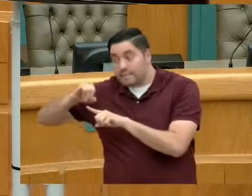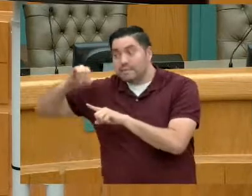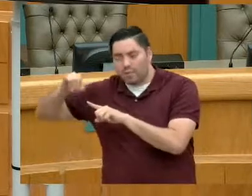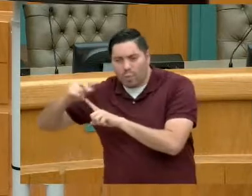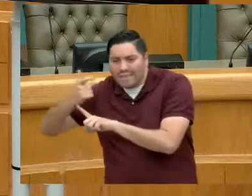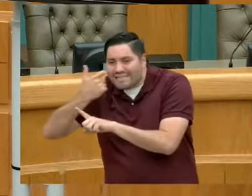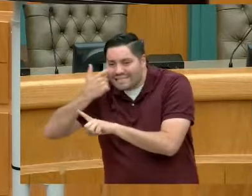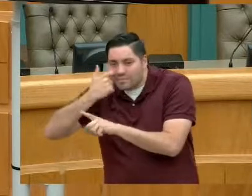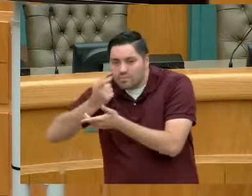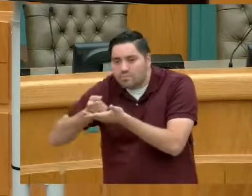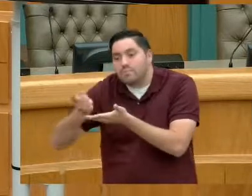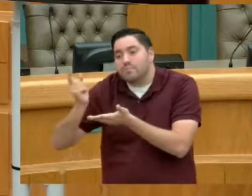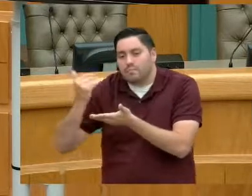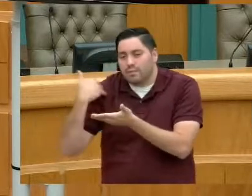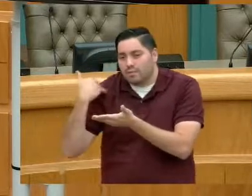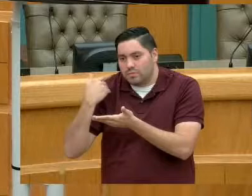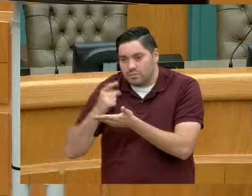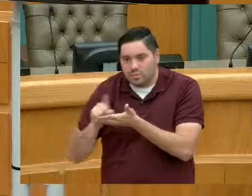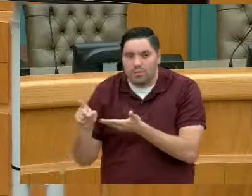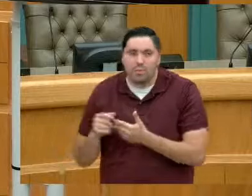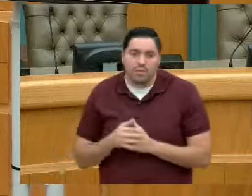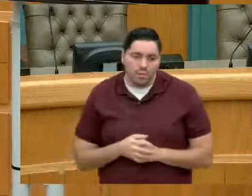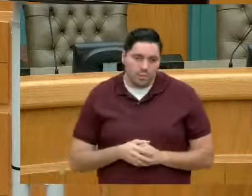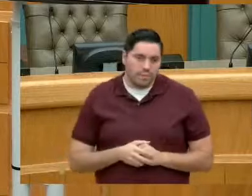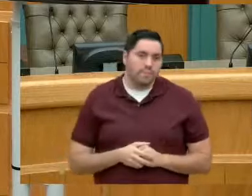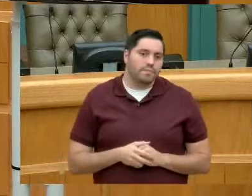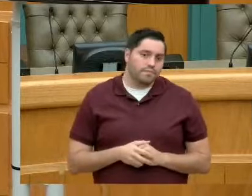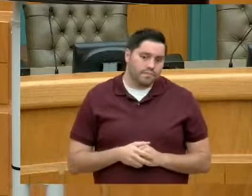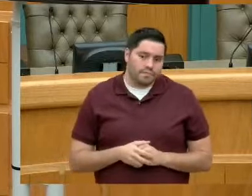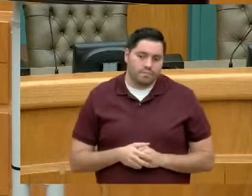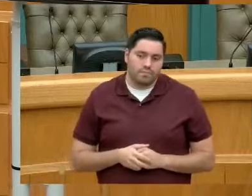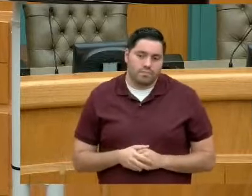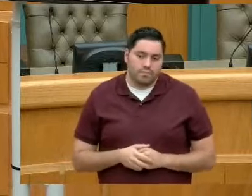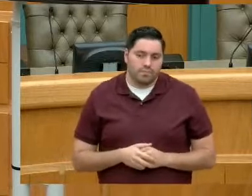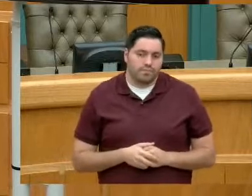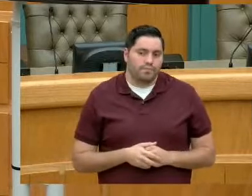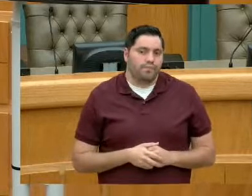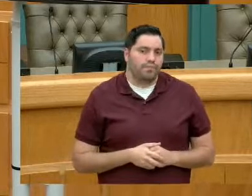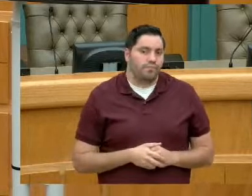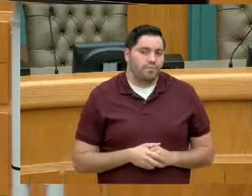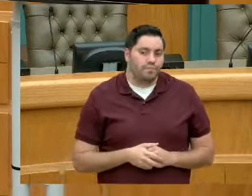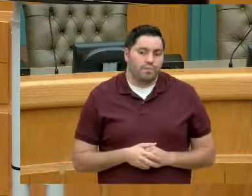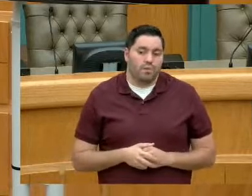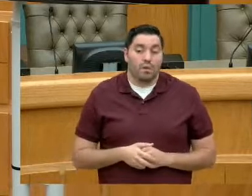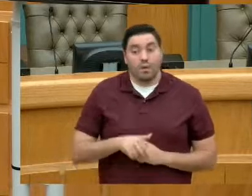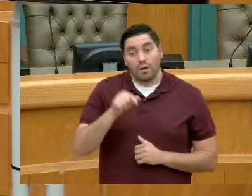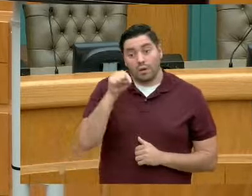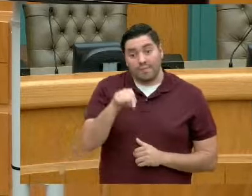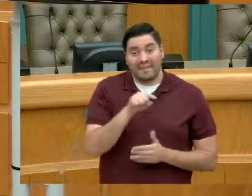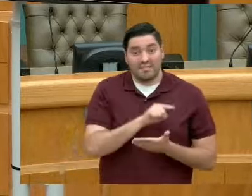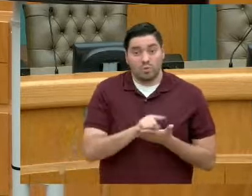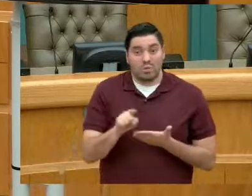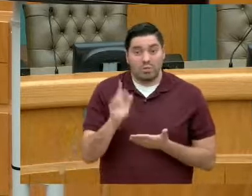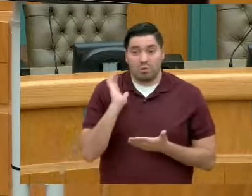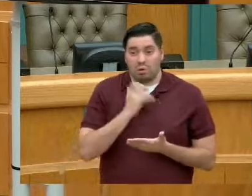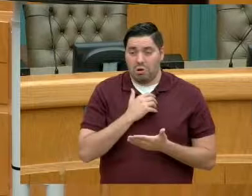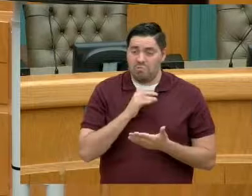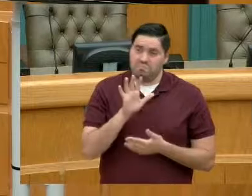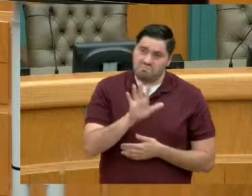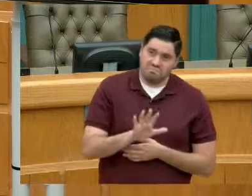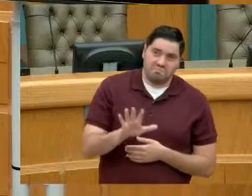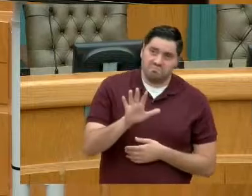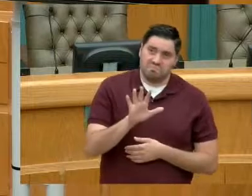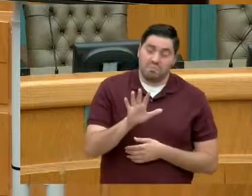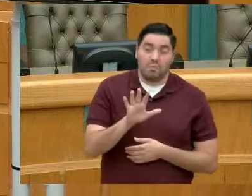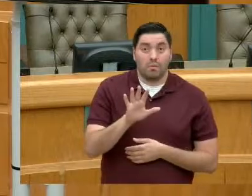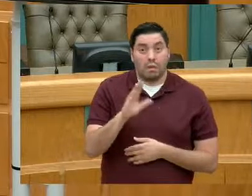last week in particular, where we've had some 5s back to back. This week, our average cases per day, when you look